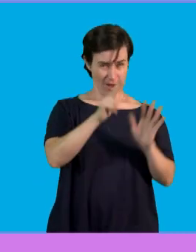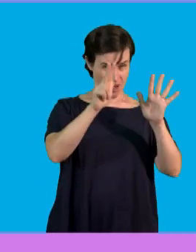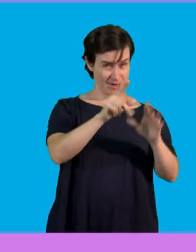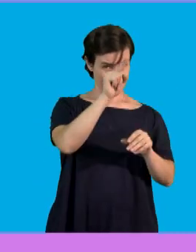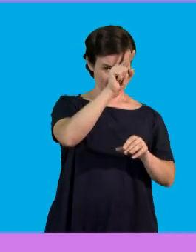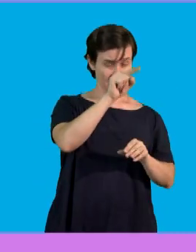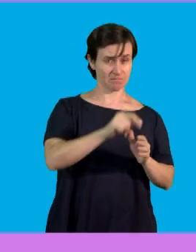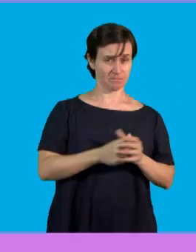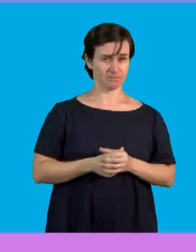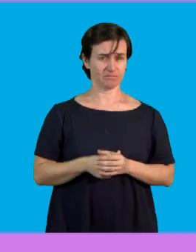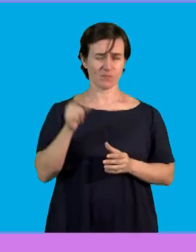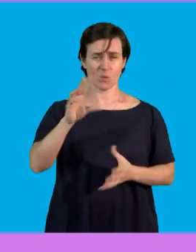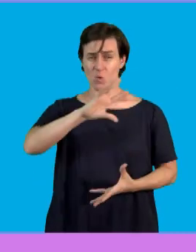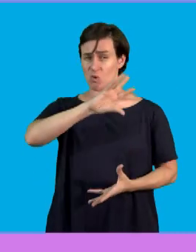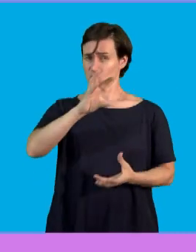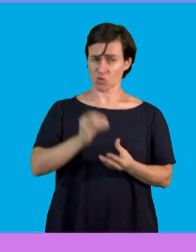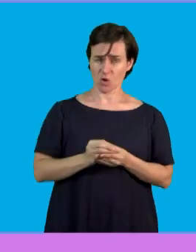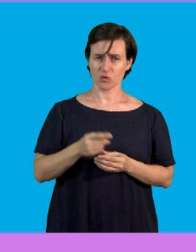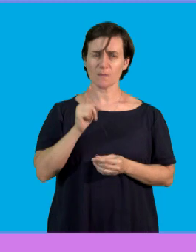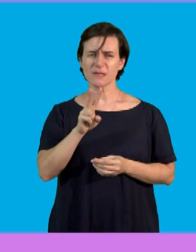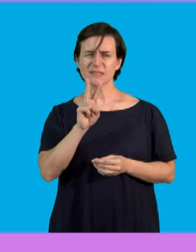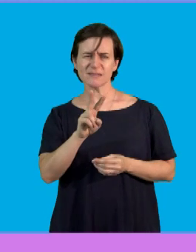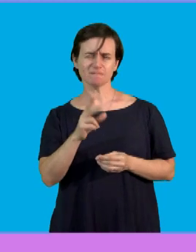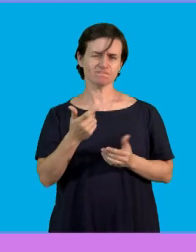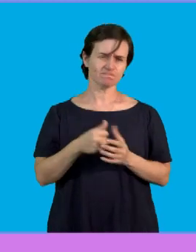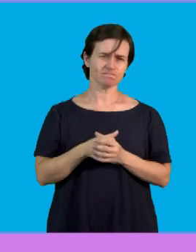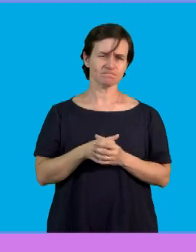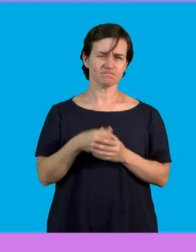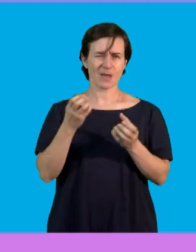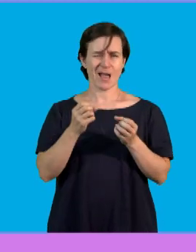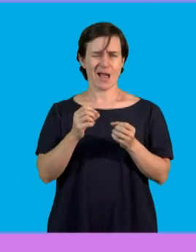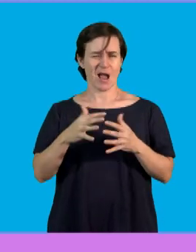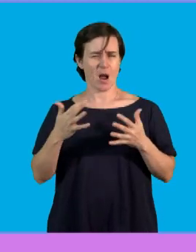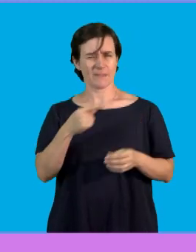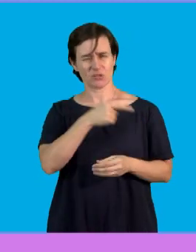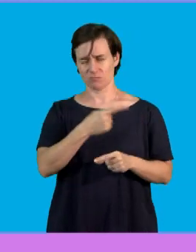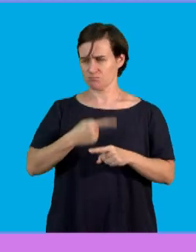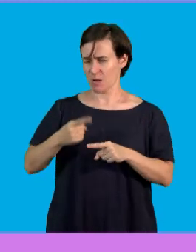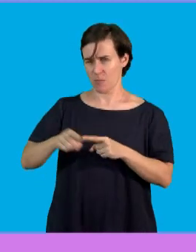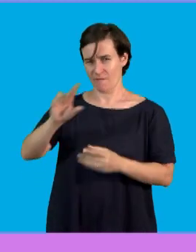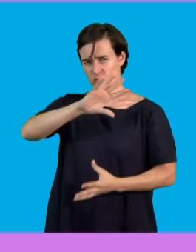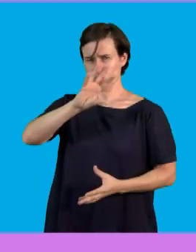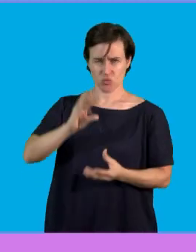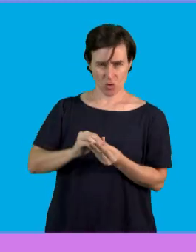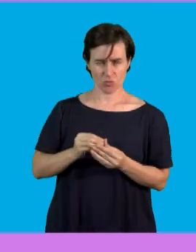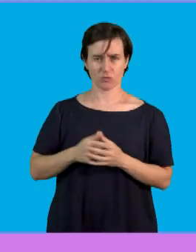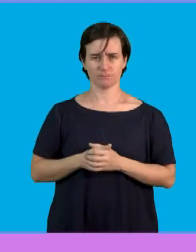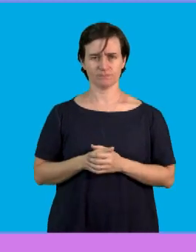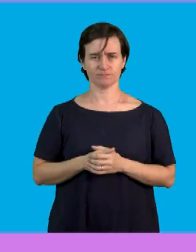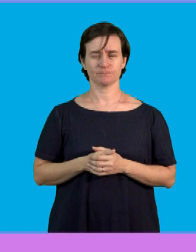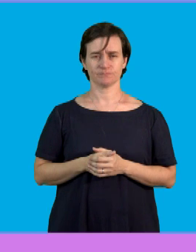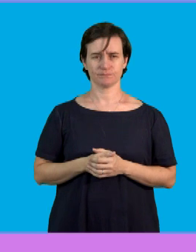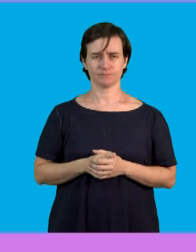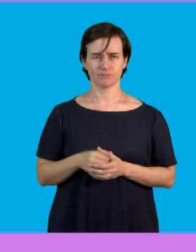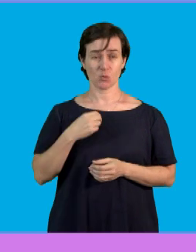months. So in total, we need to find out how much will be paid in total. So according to this, we look at the